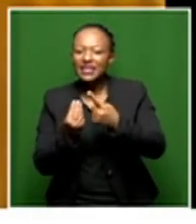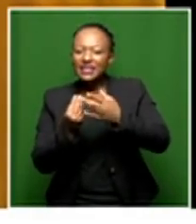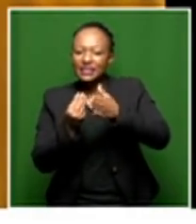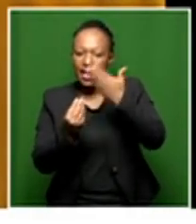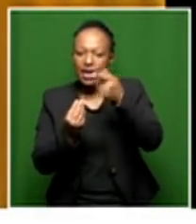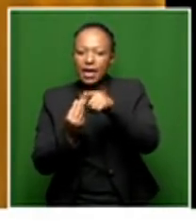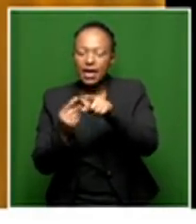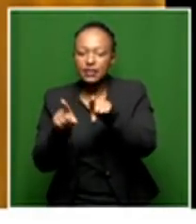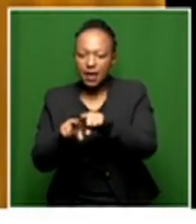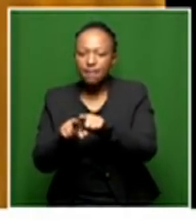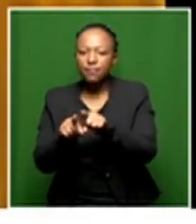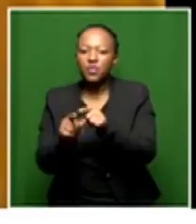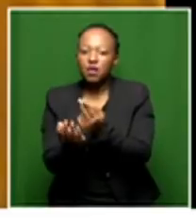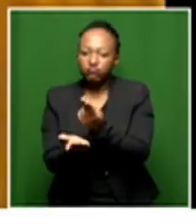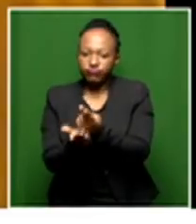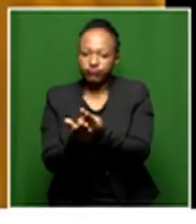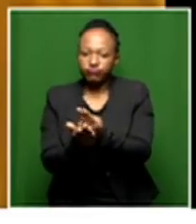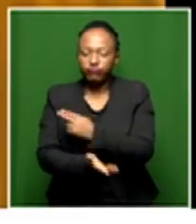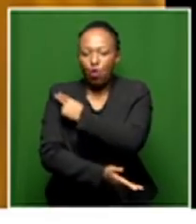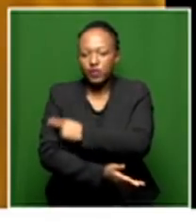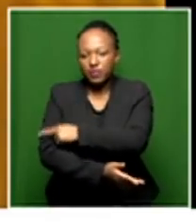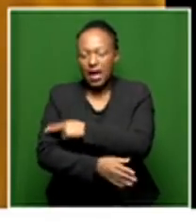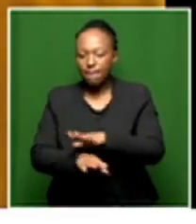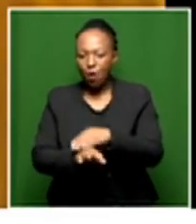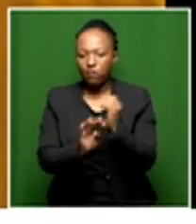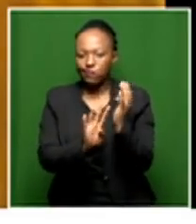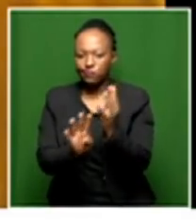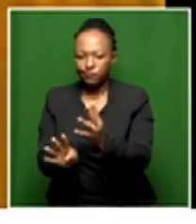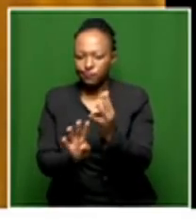are the ones that tend to be admitted more.